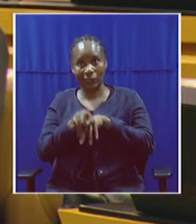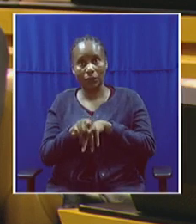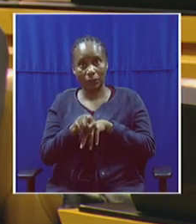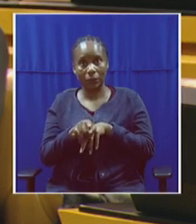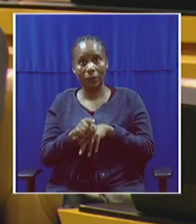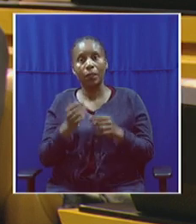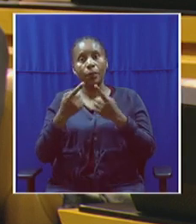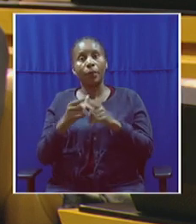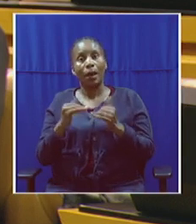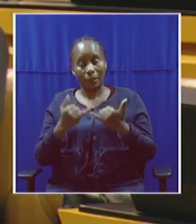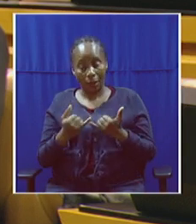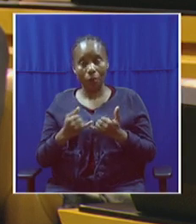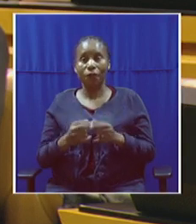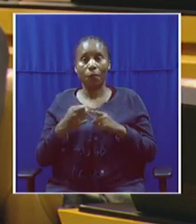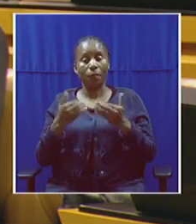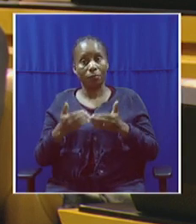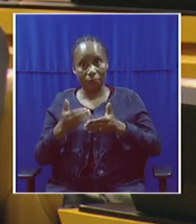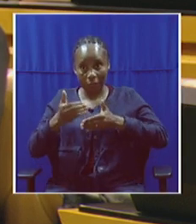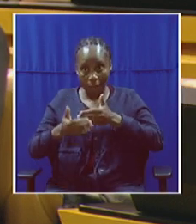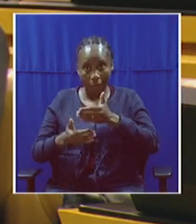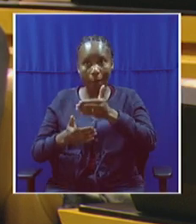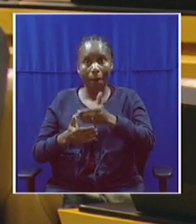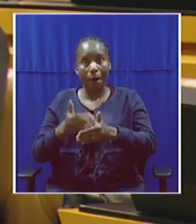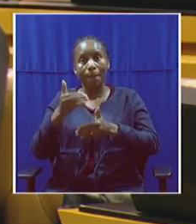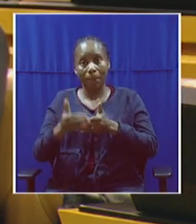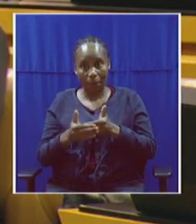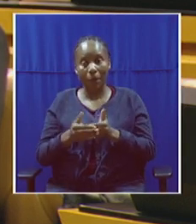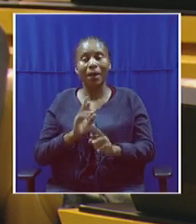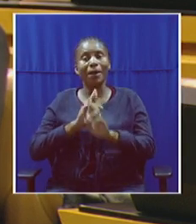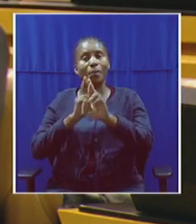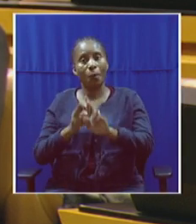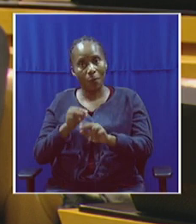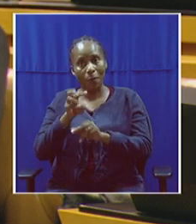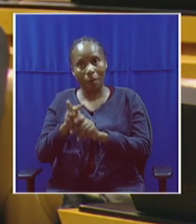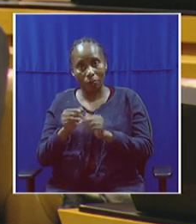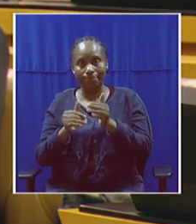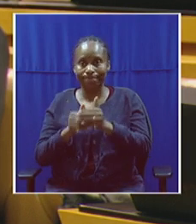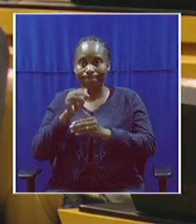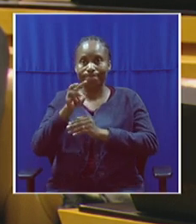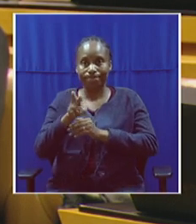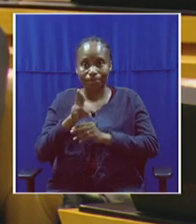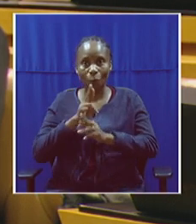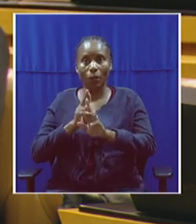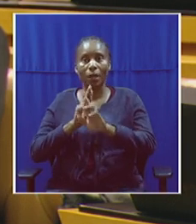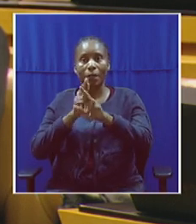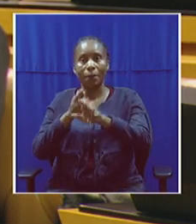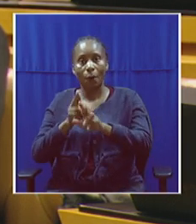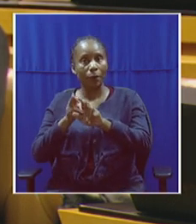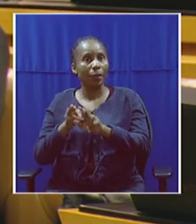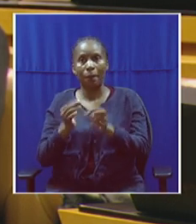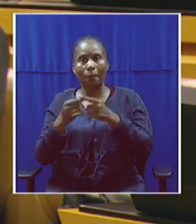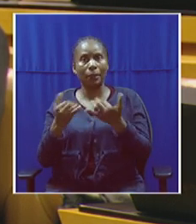through the process in due cour will report to Parliament but we we we don't just take